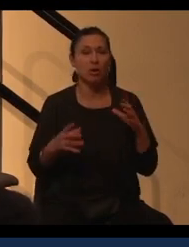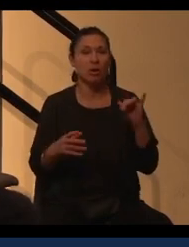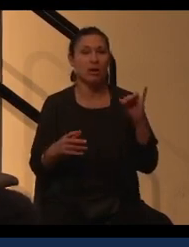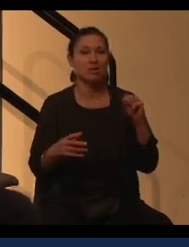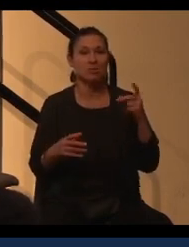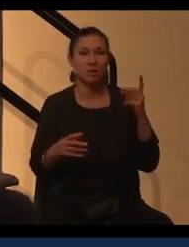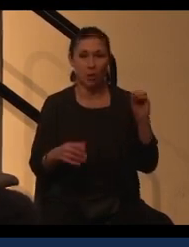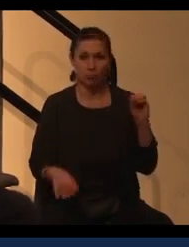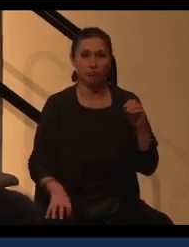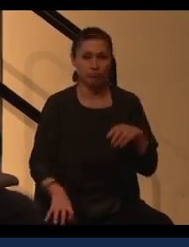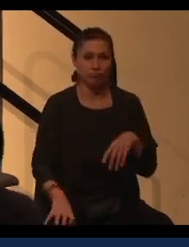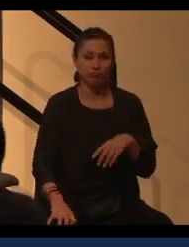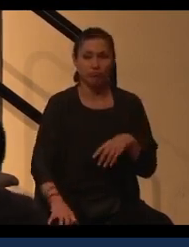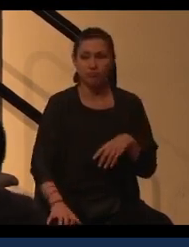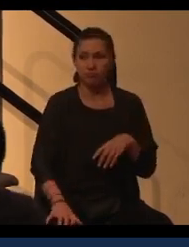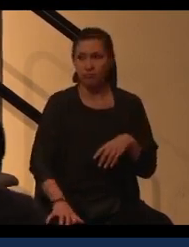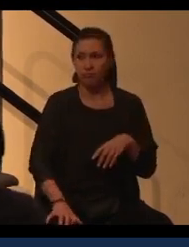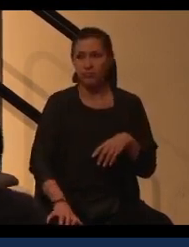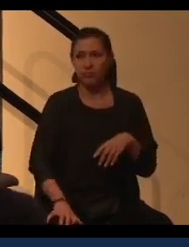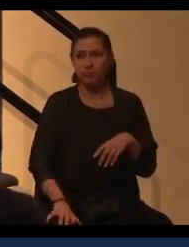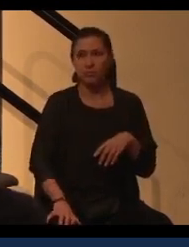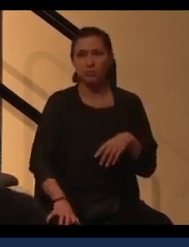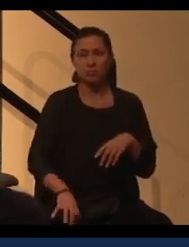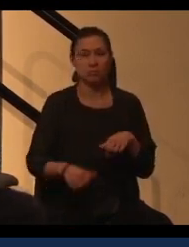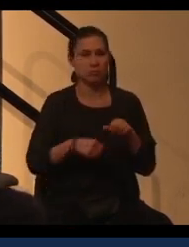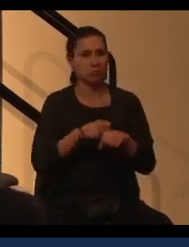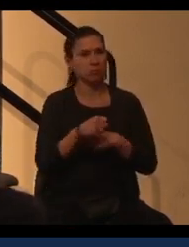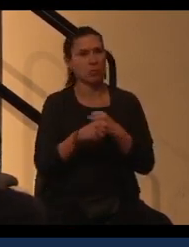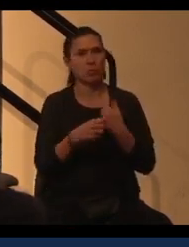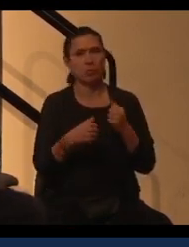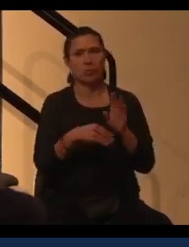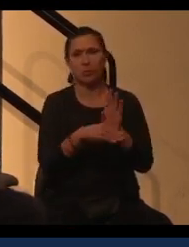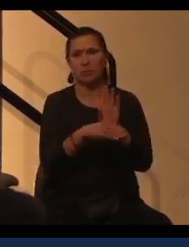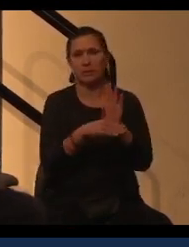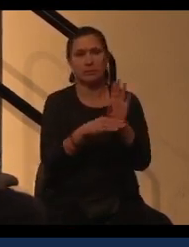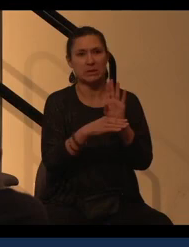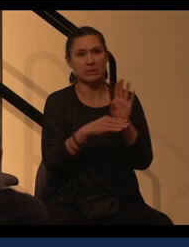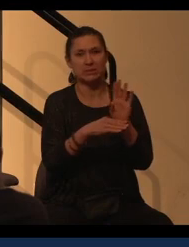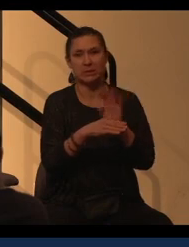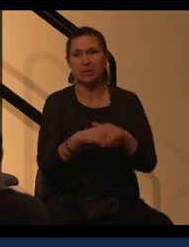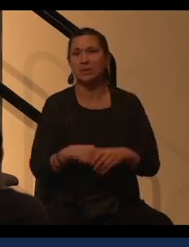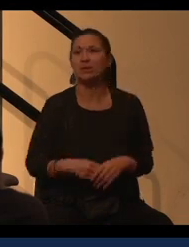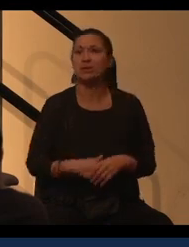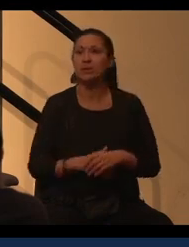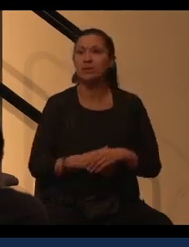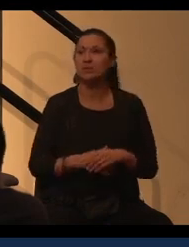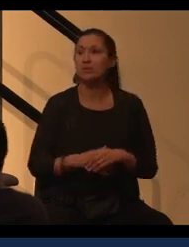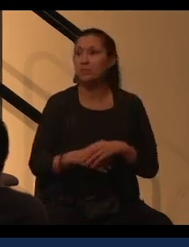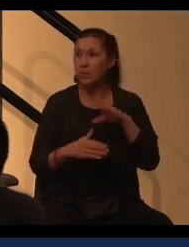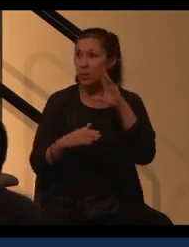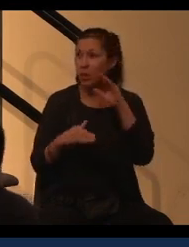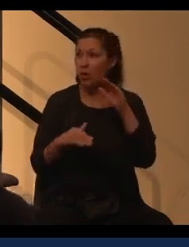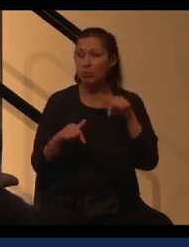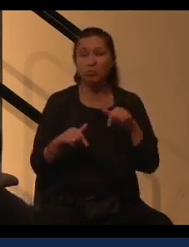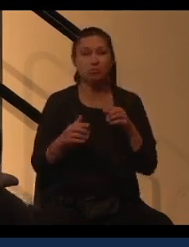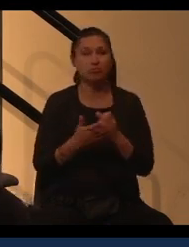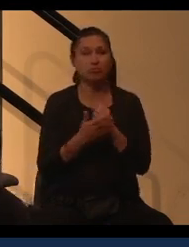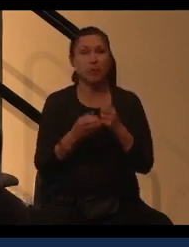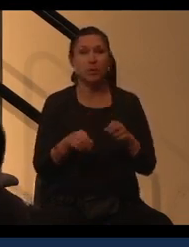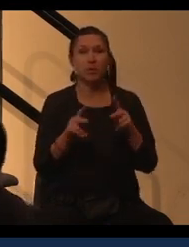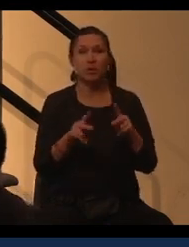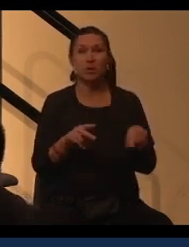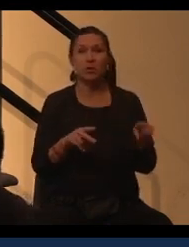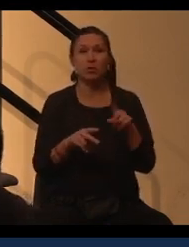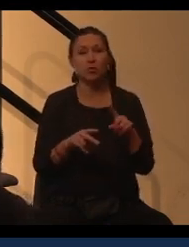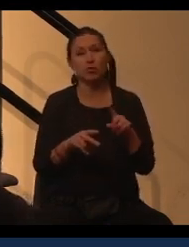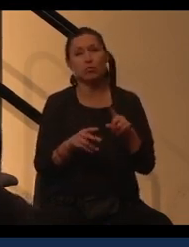Office. It's been a very busy year, like for many of you, and I hope that this is an opportunity for us to engage